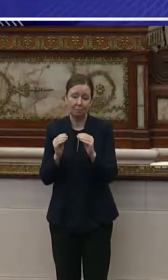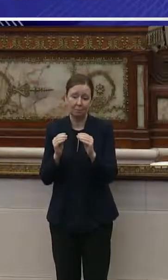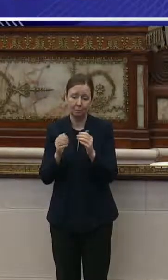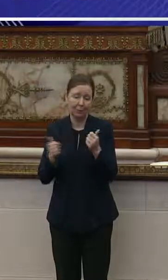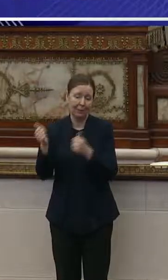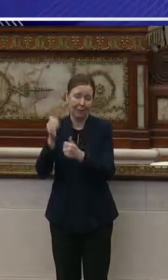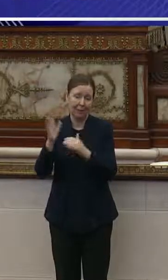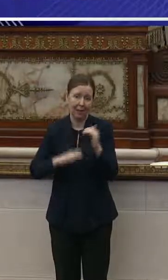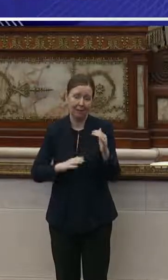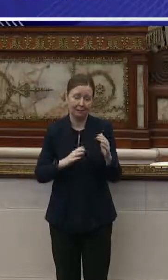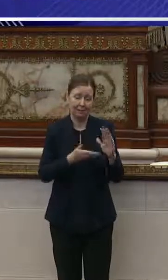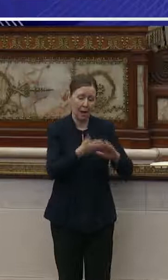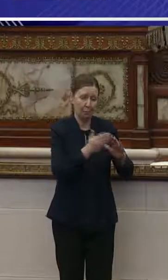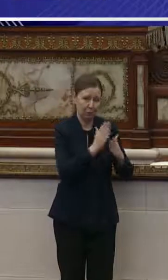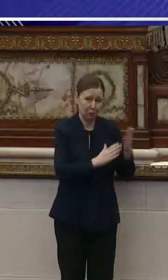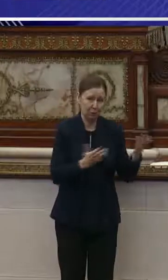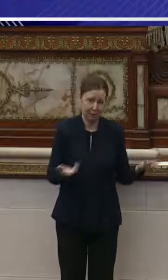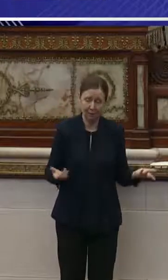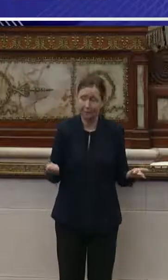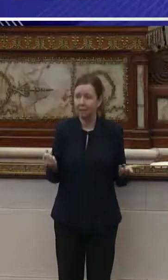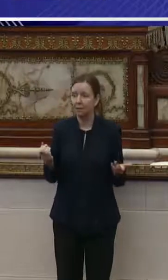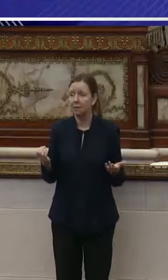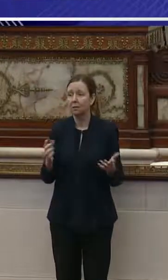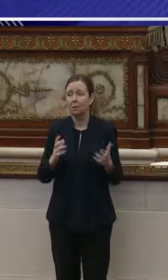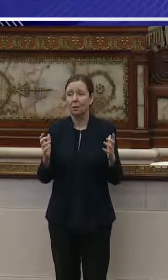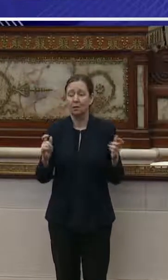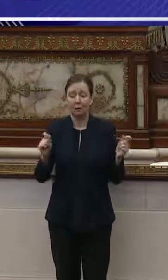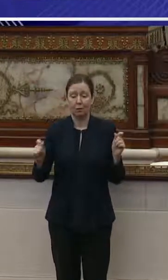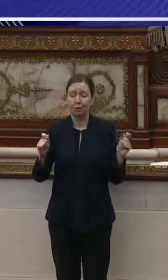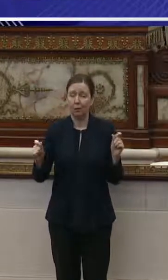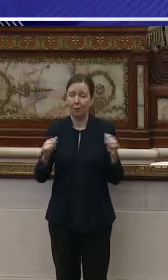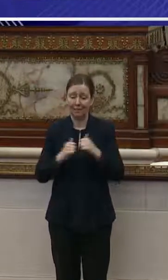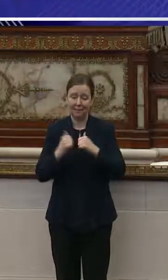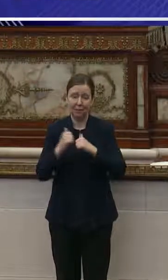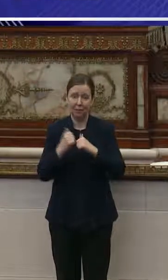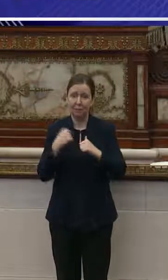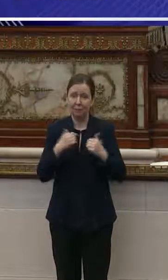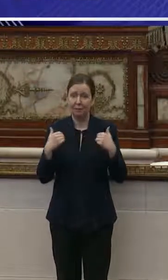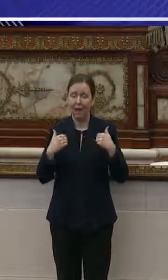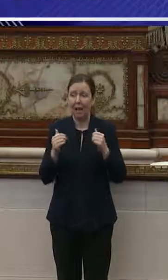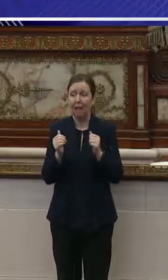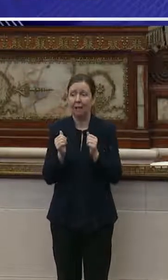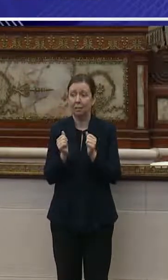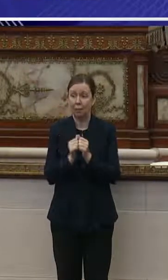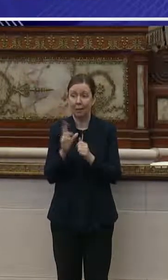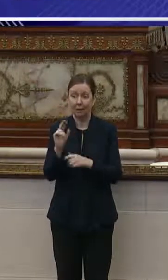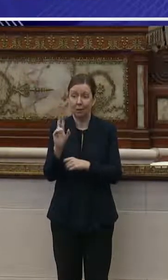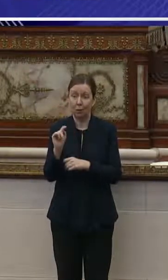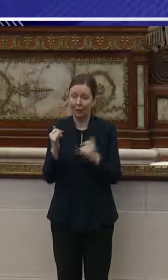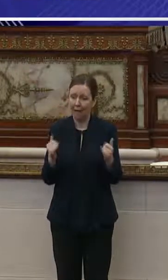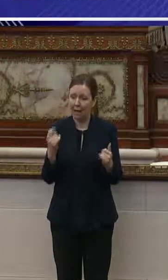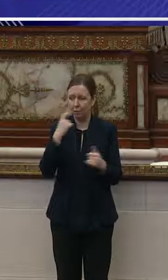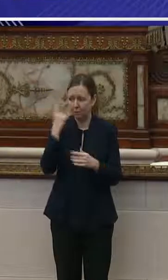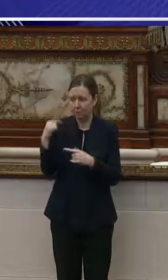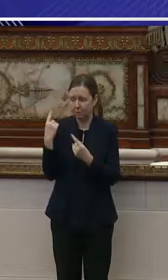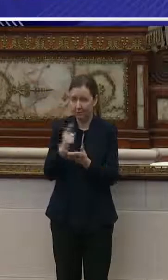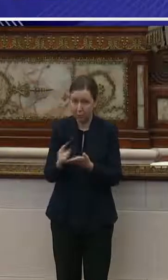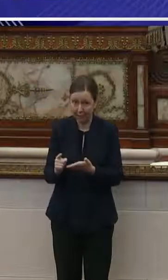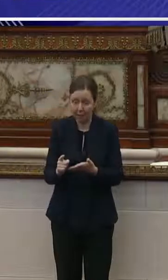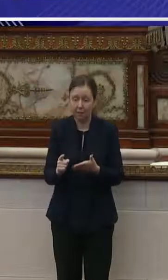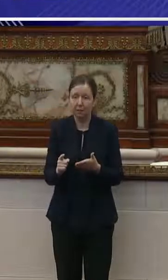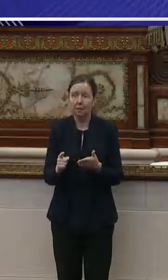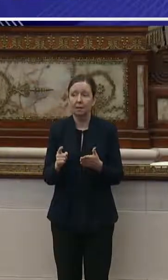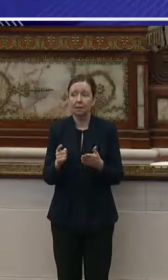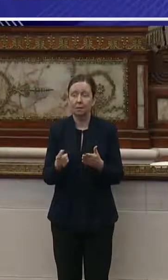operational piece. Absolutely. And so a lot of the reorganization that we've had with this unit now in just the past week is to beef